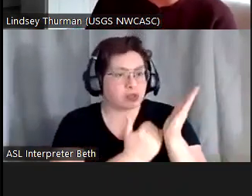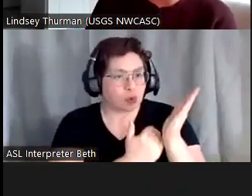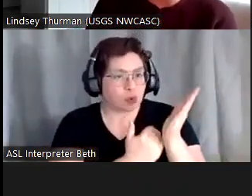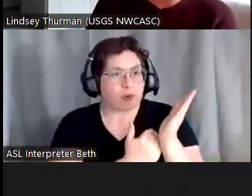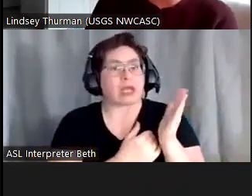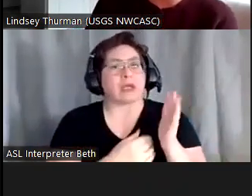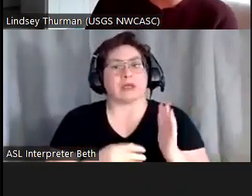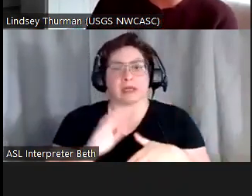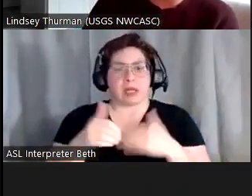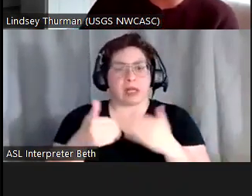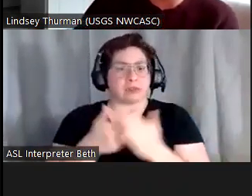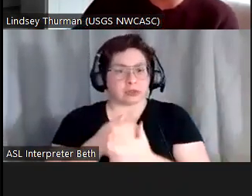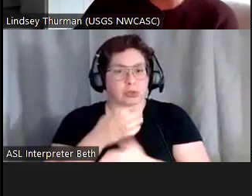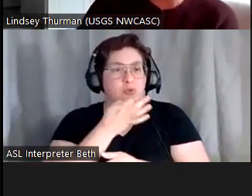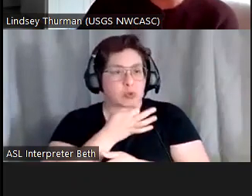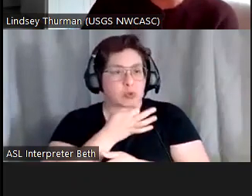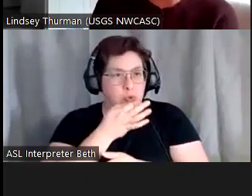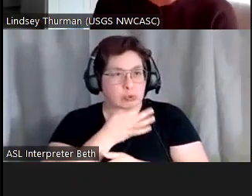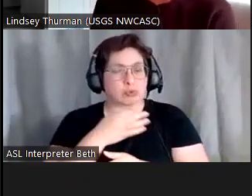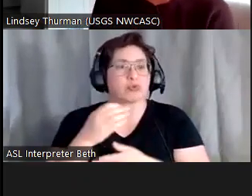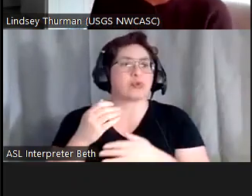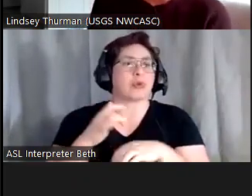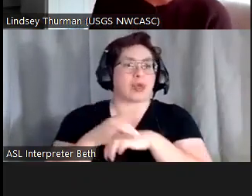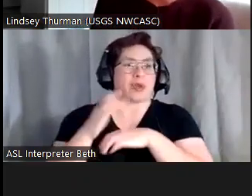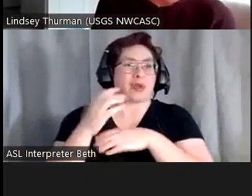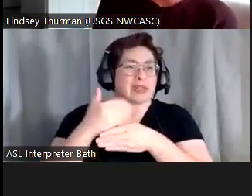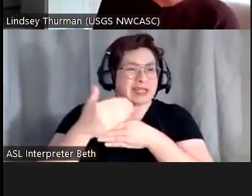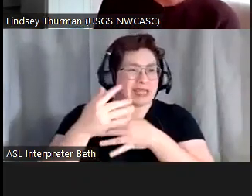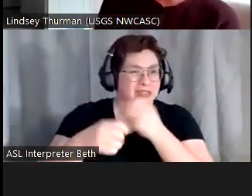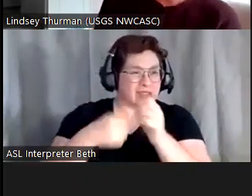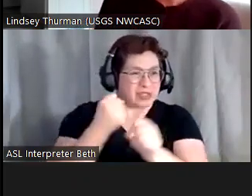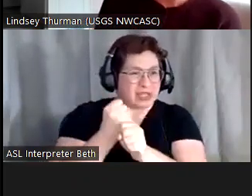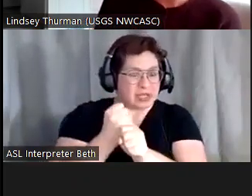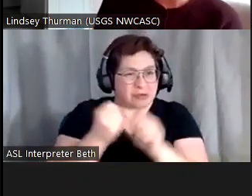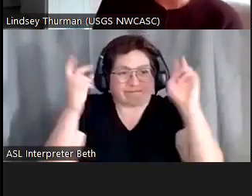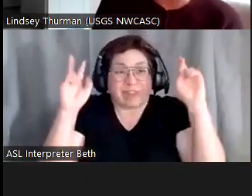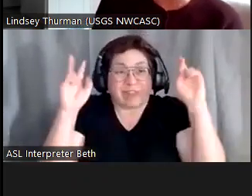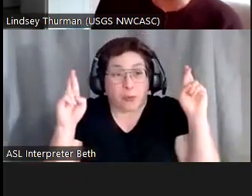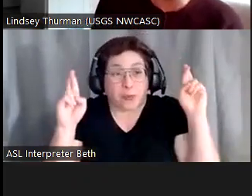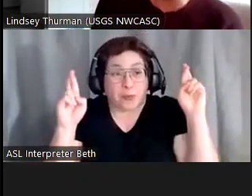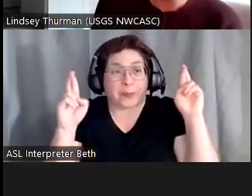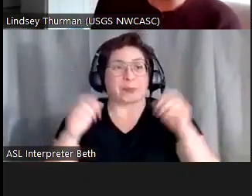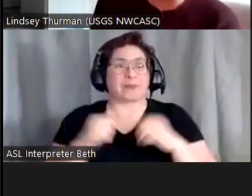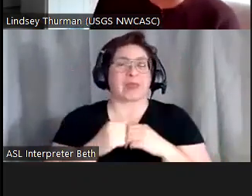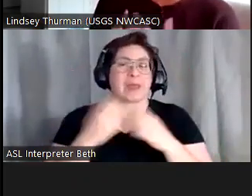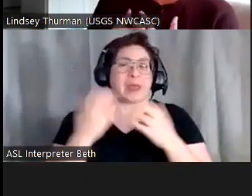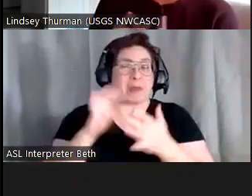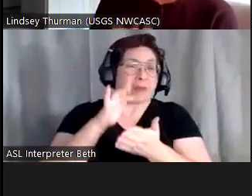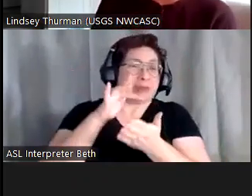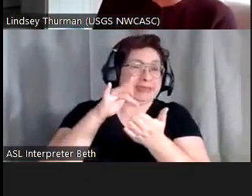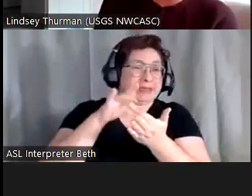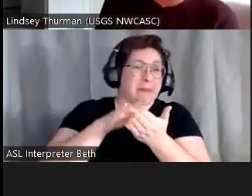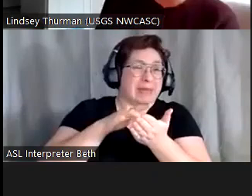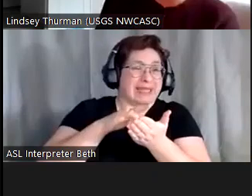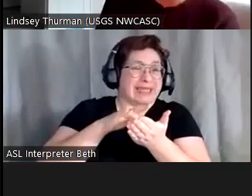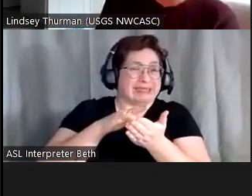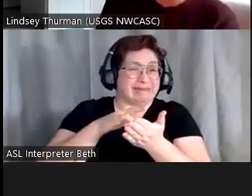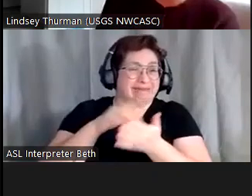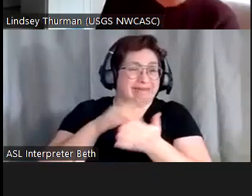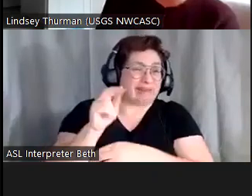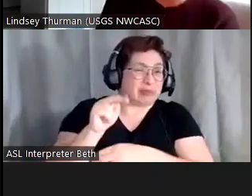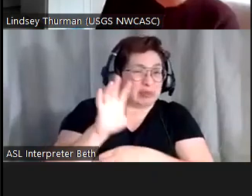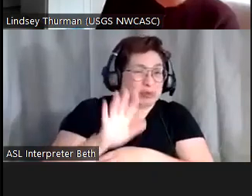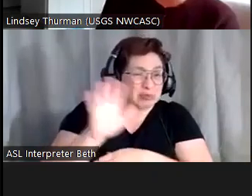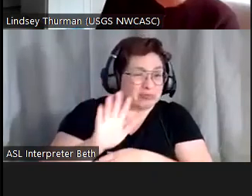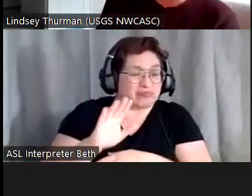to come in early next year is our hope, or at least by mid next year is my hope. So